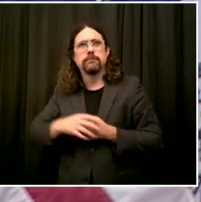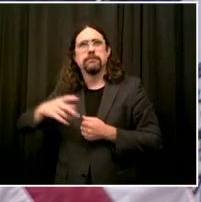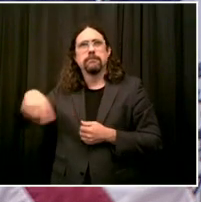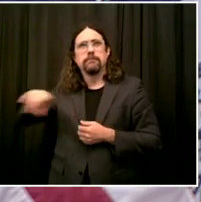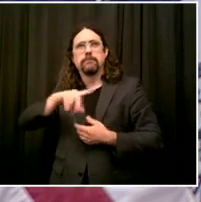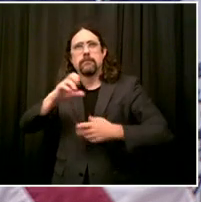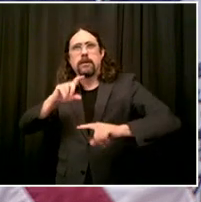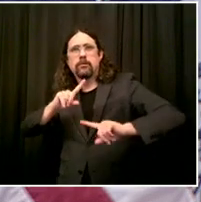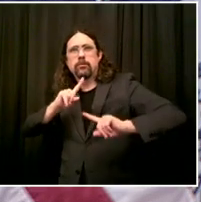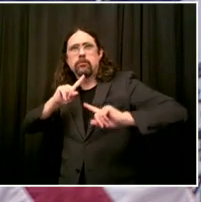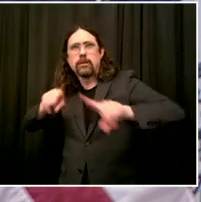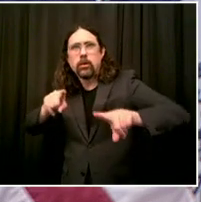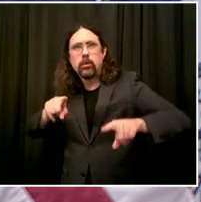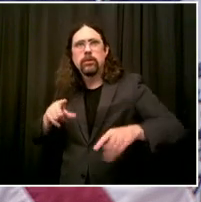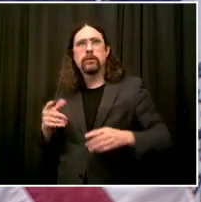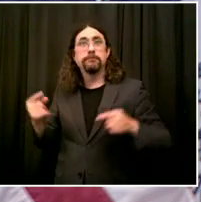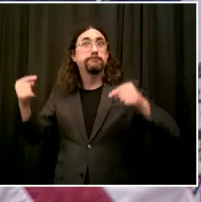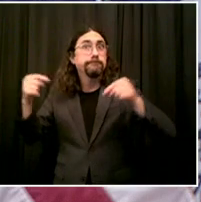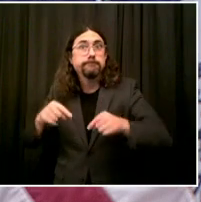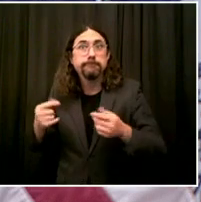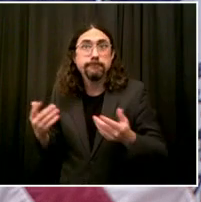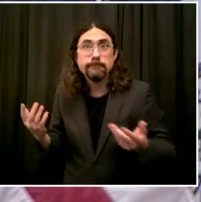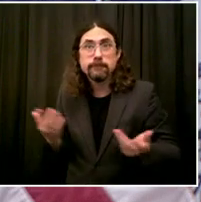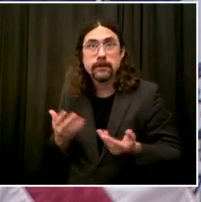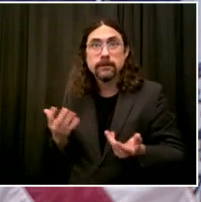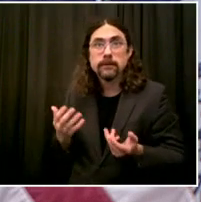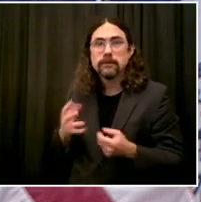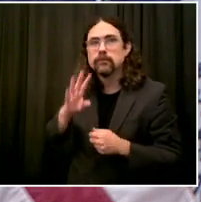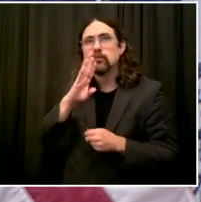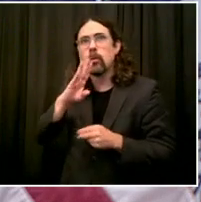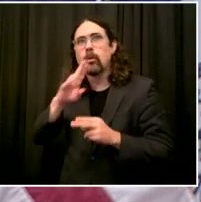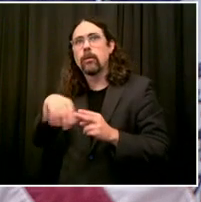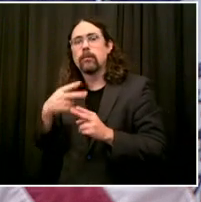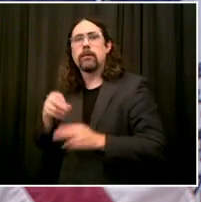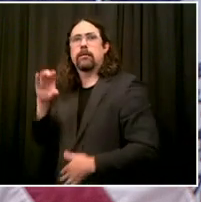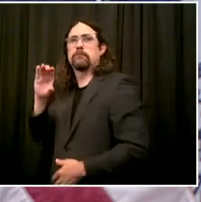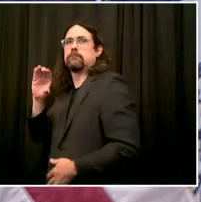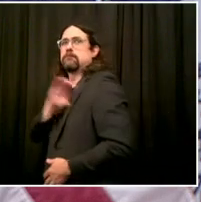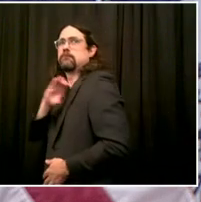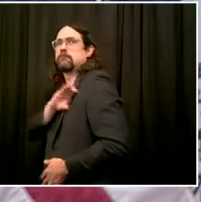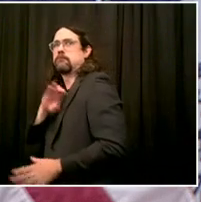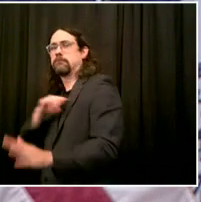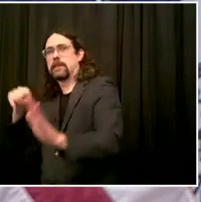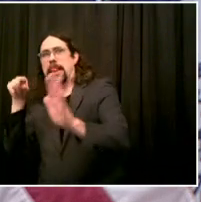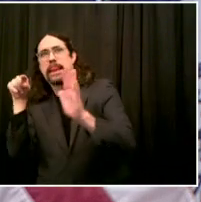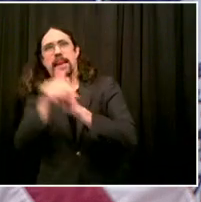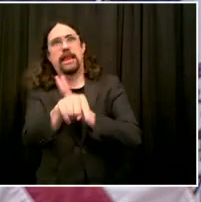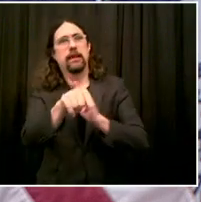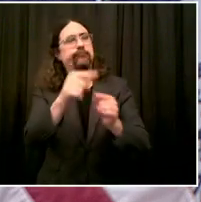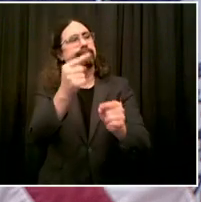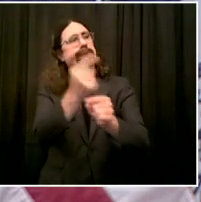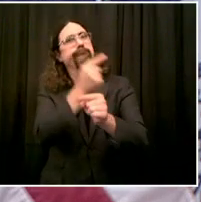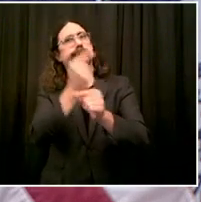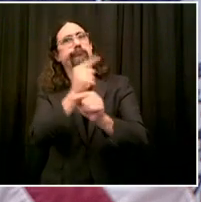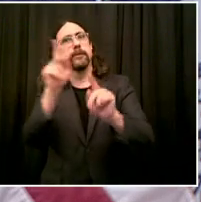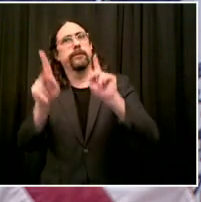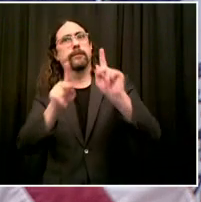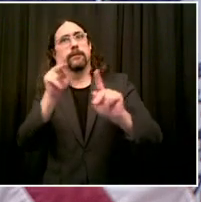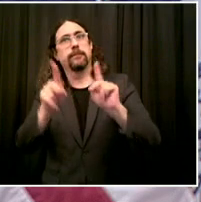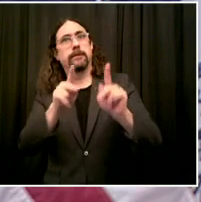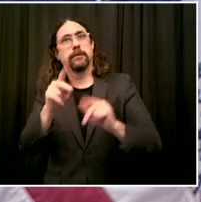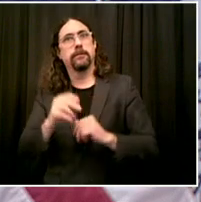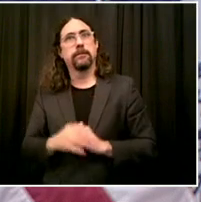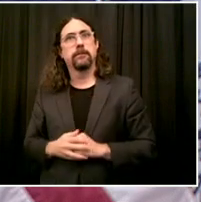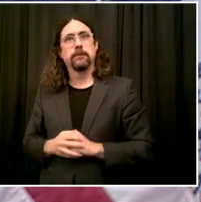My memory is that whatever was being looked at by the health department, I didn't honestly remember a very consistent effort